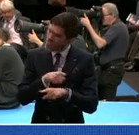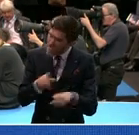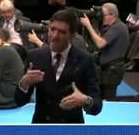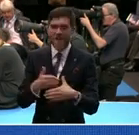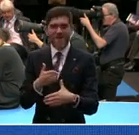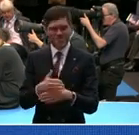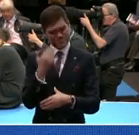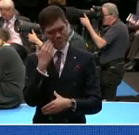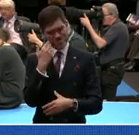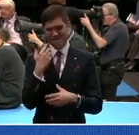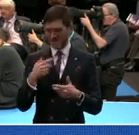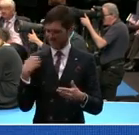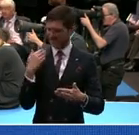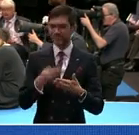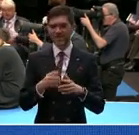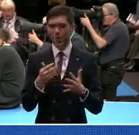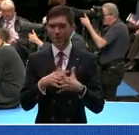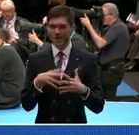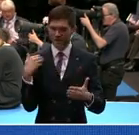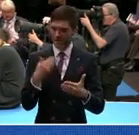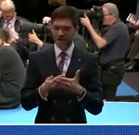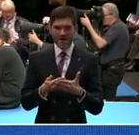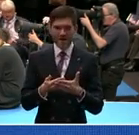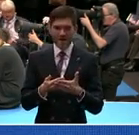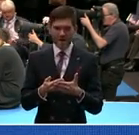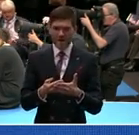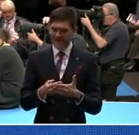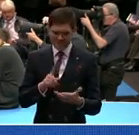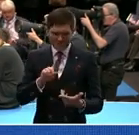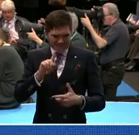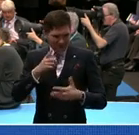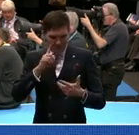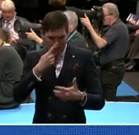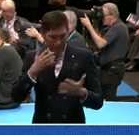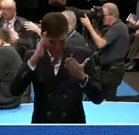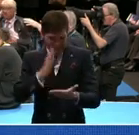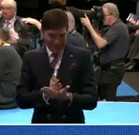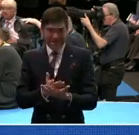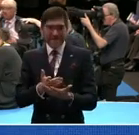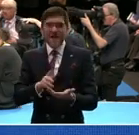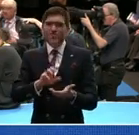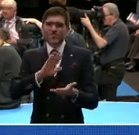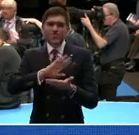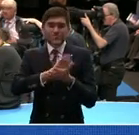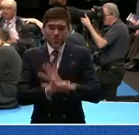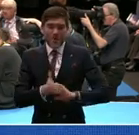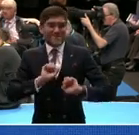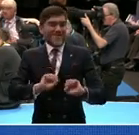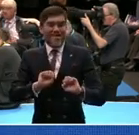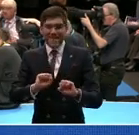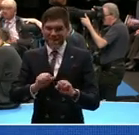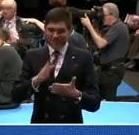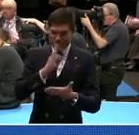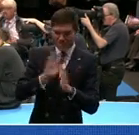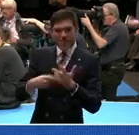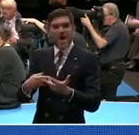Their actions over recent weeks have amounted to some of the most self-defeating environmental protests that this country has ever seen.